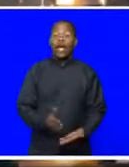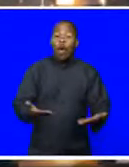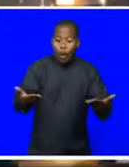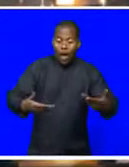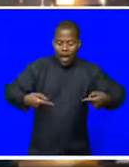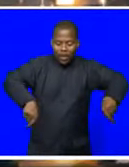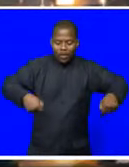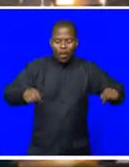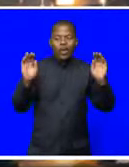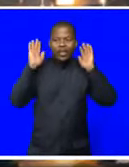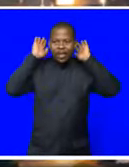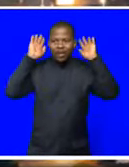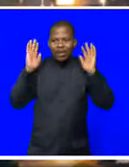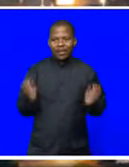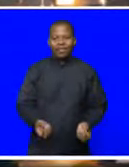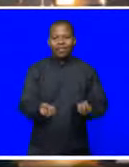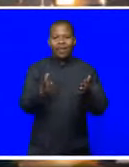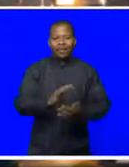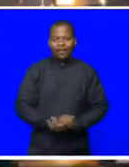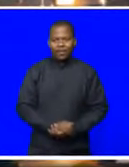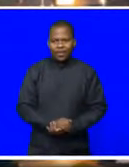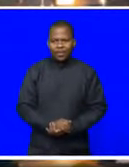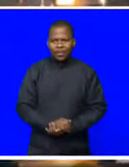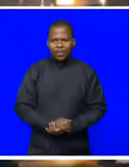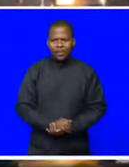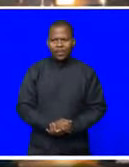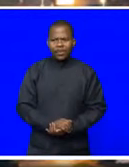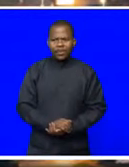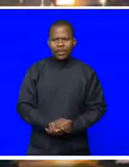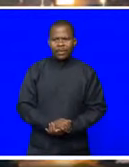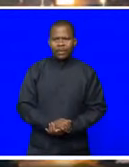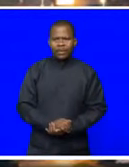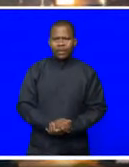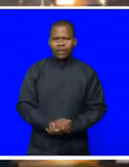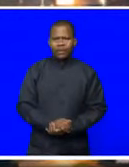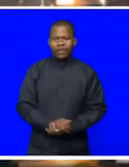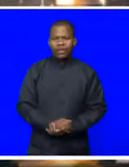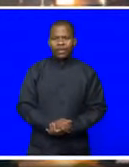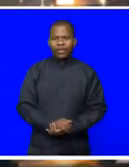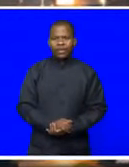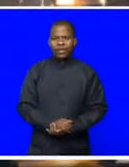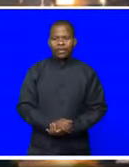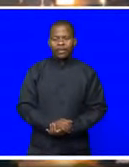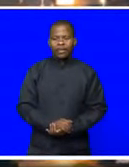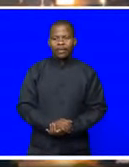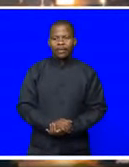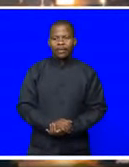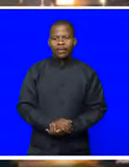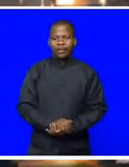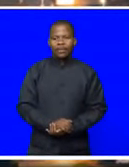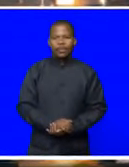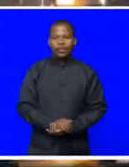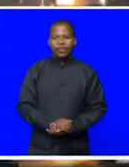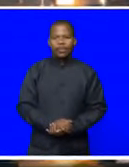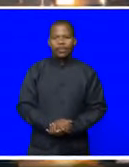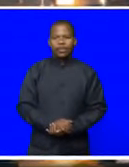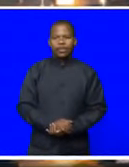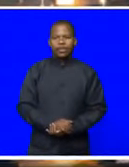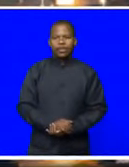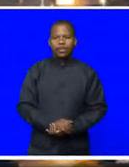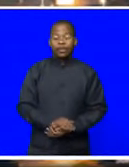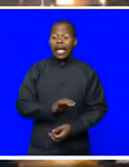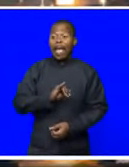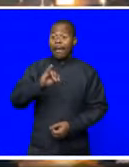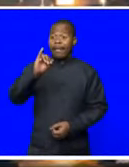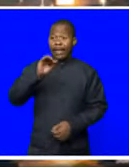Welcome back. You're still with the News Bulletin at 8 here at Eswatini TV. Thanks so much for choosing to stay with us. I'm Sunny Boy Ngoane. Right now, we shall take a look at news making headlines in the world of